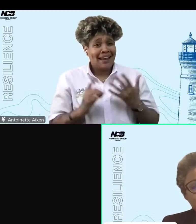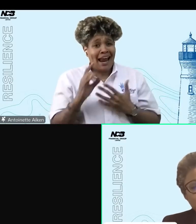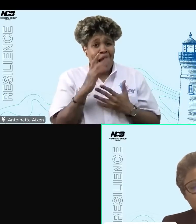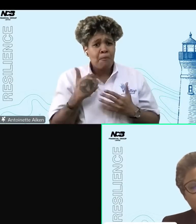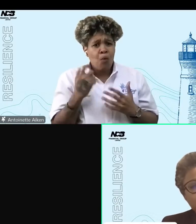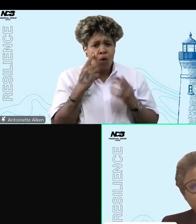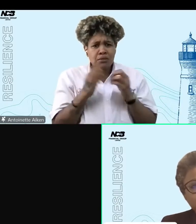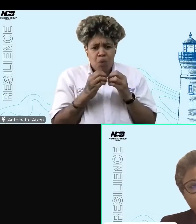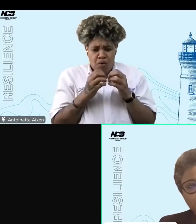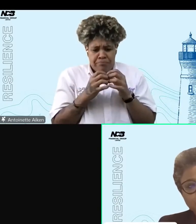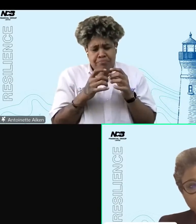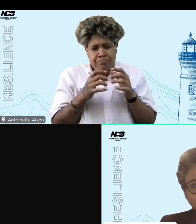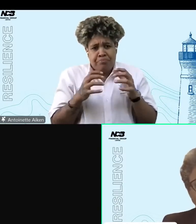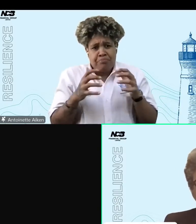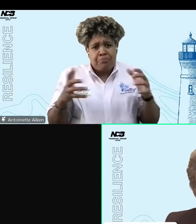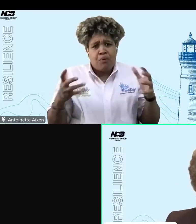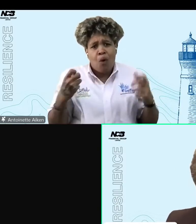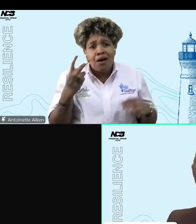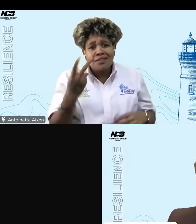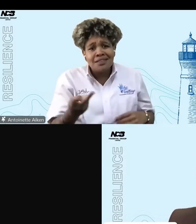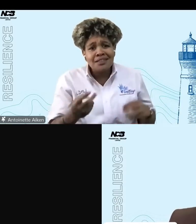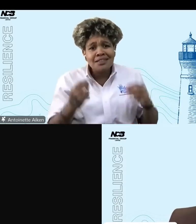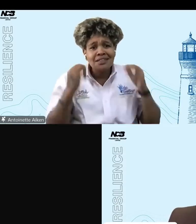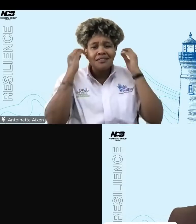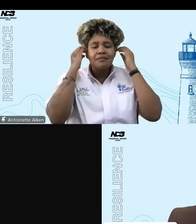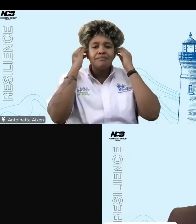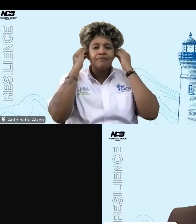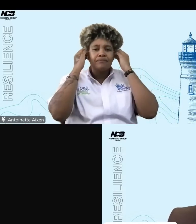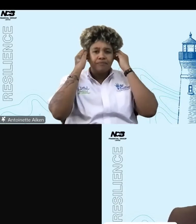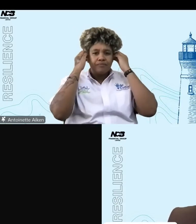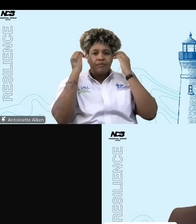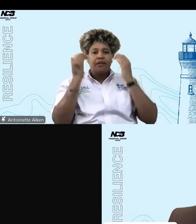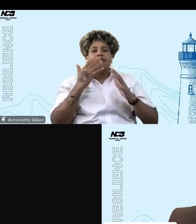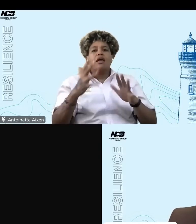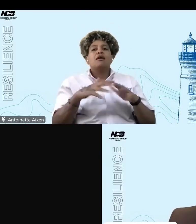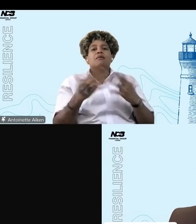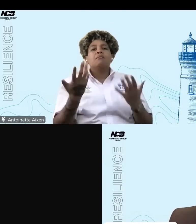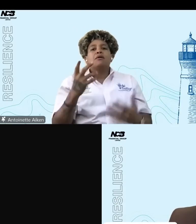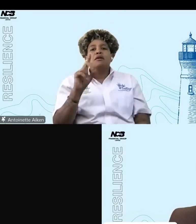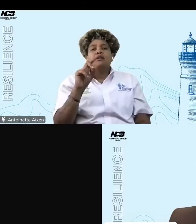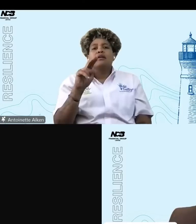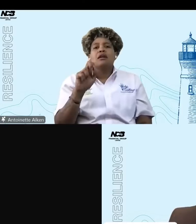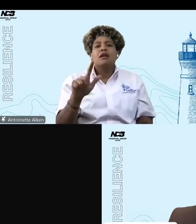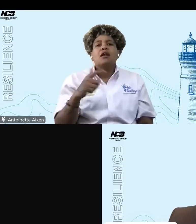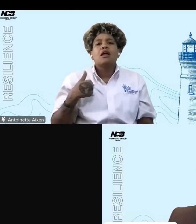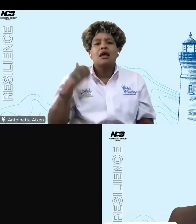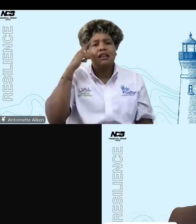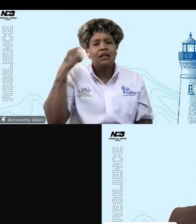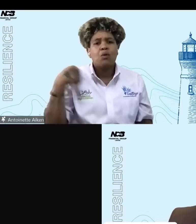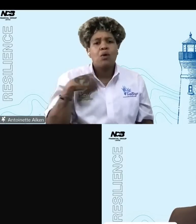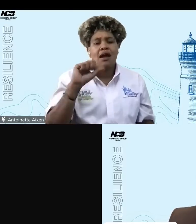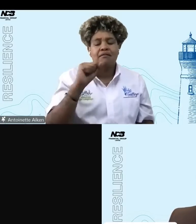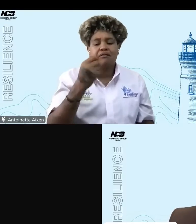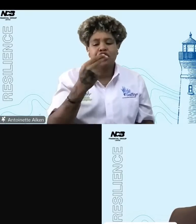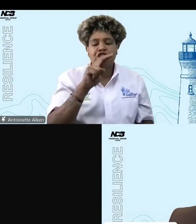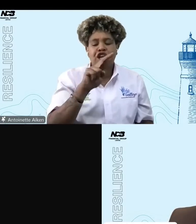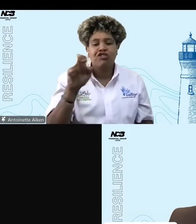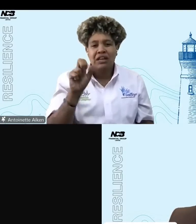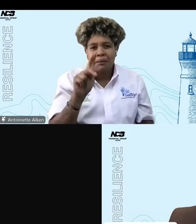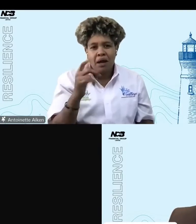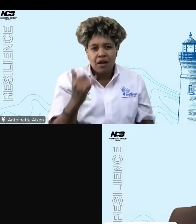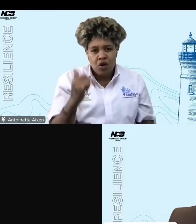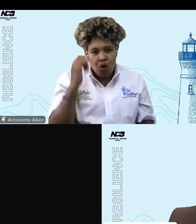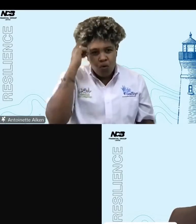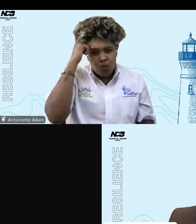grow with our merchants as well. All right, thanks much, Danielle. I think we have Cherie back now, so I'll come back